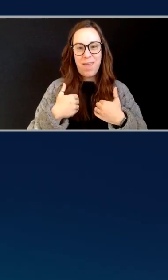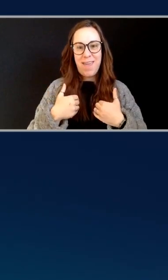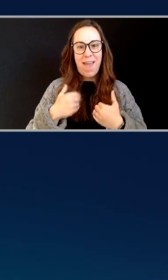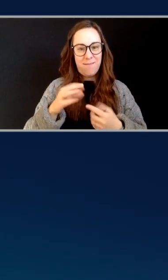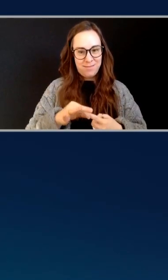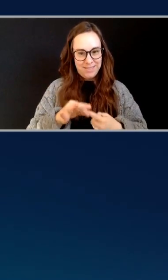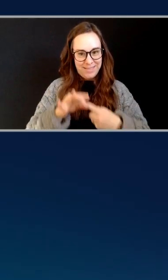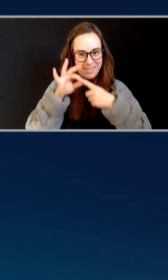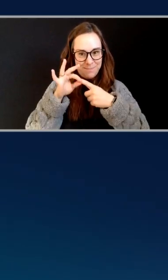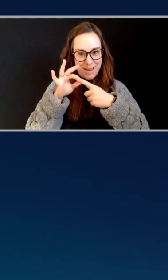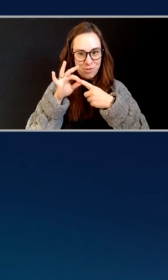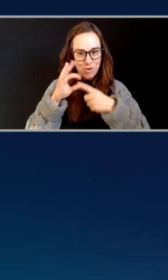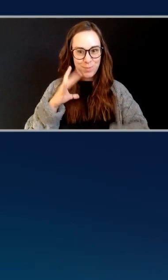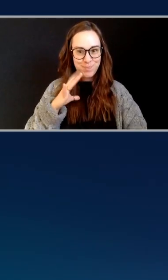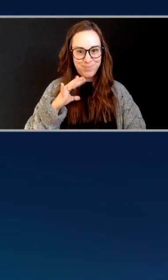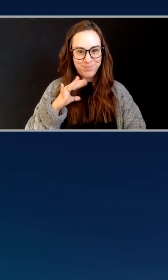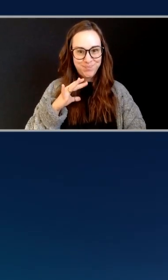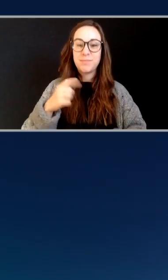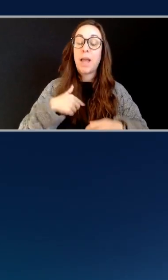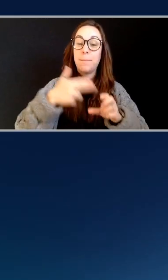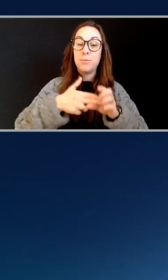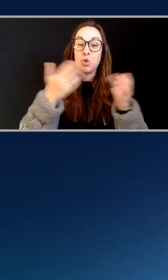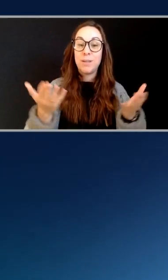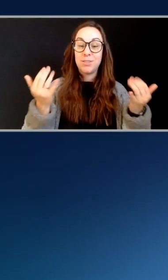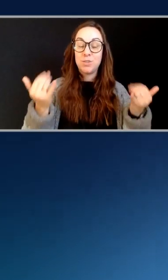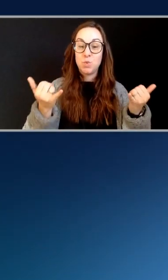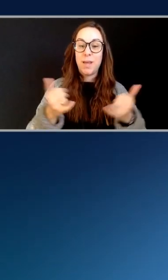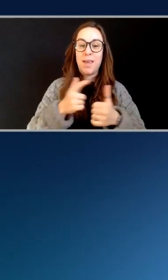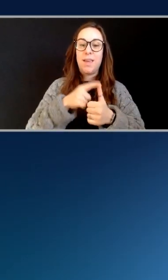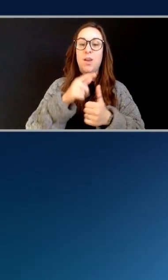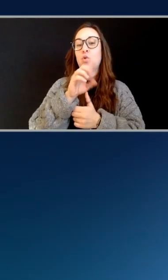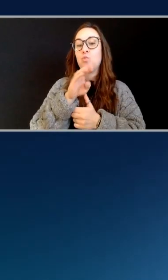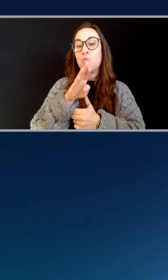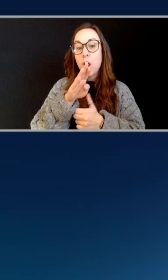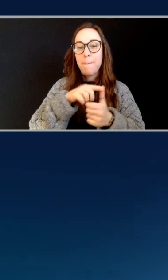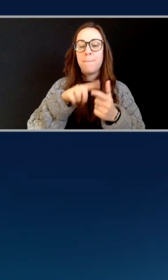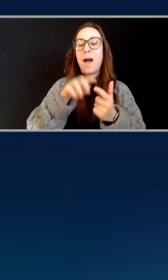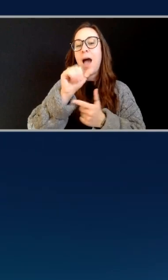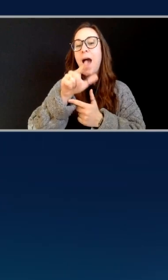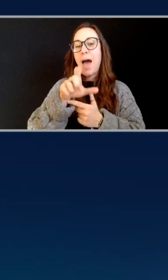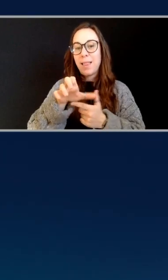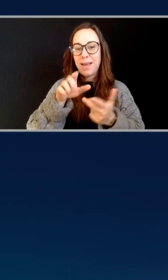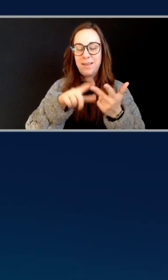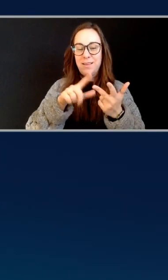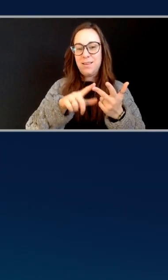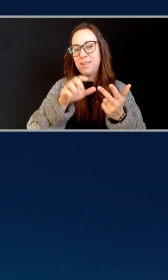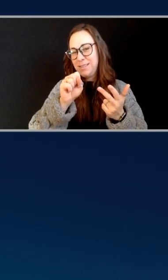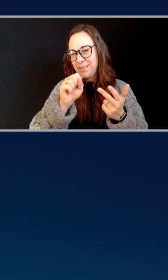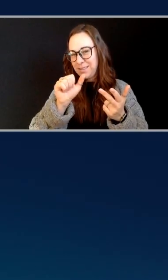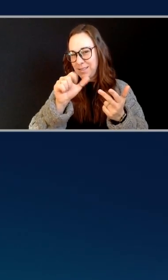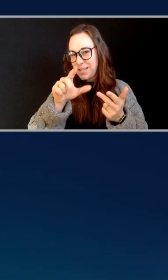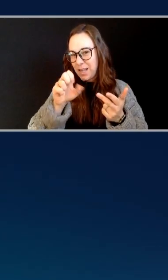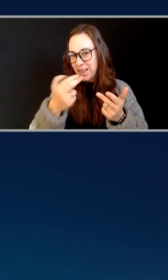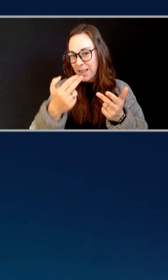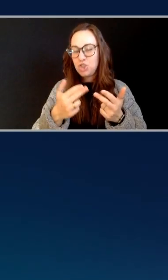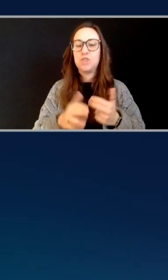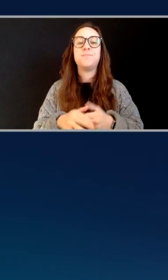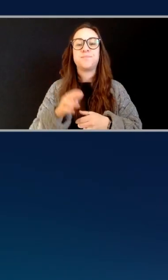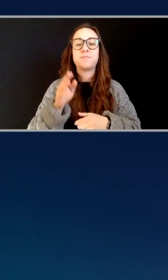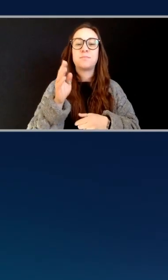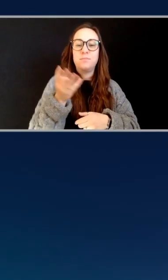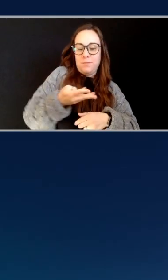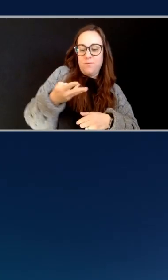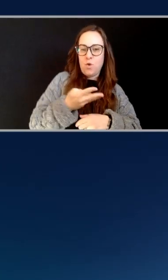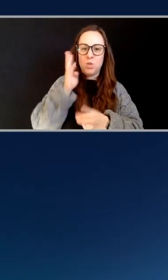special session. I'm joined here today by Rob, by Alak, and by Suresh, and we're going to be talking about something that's